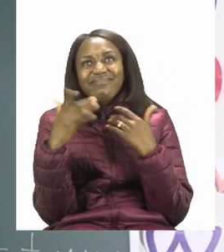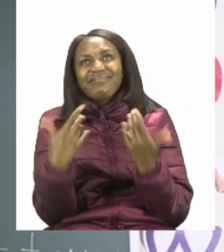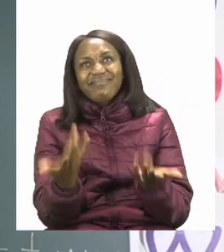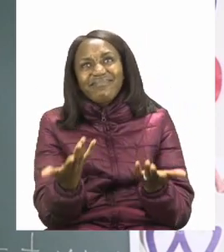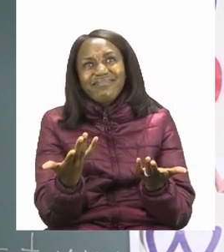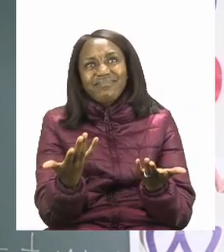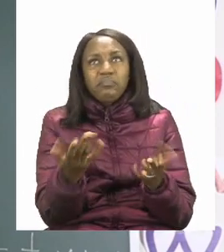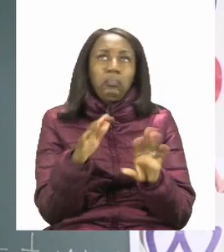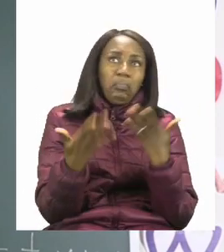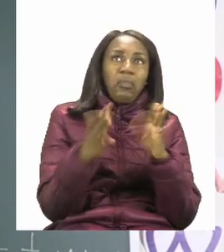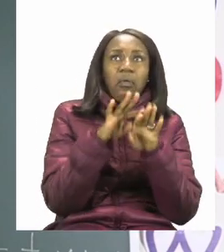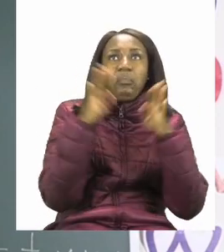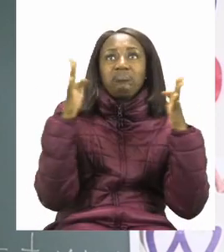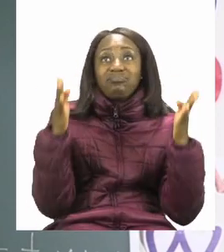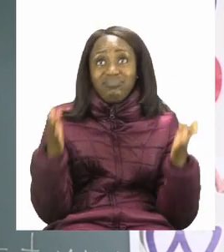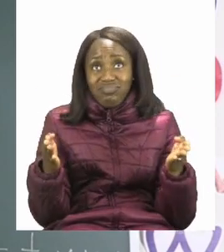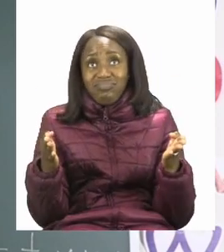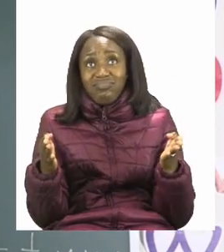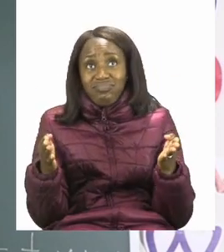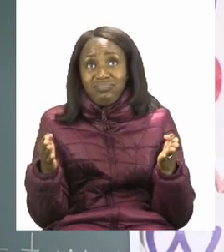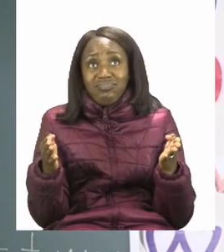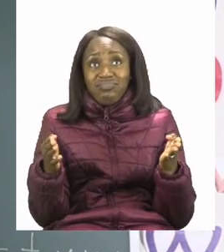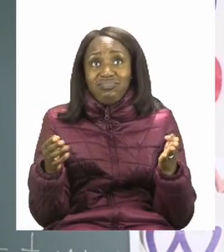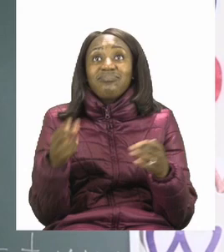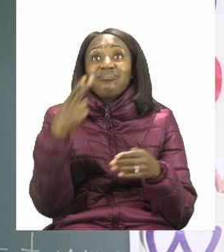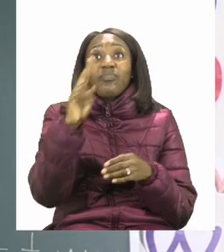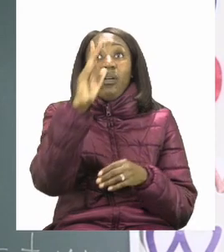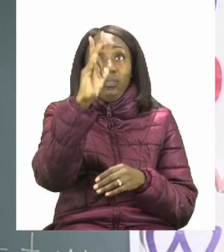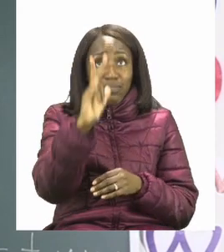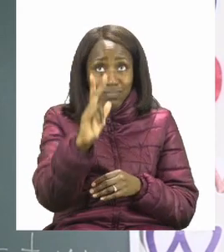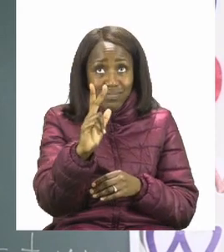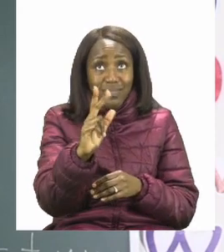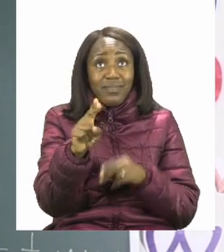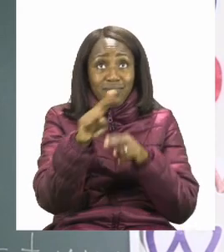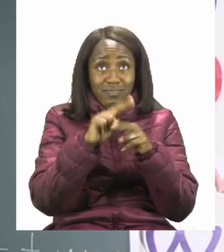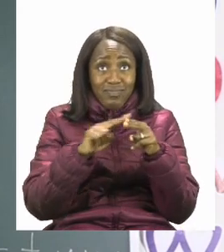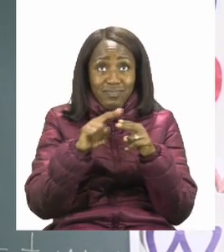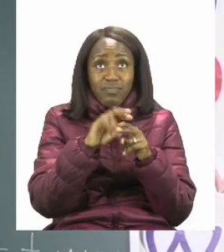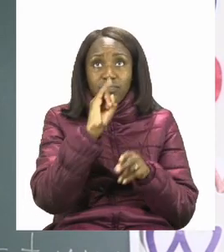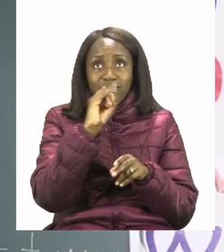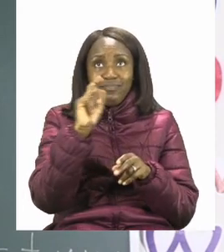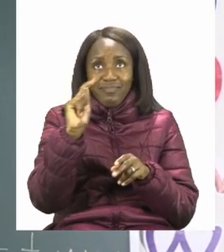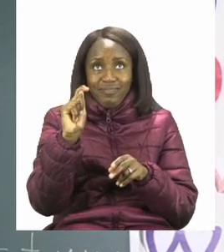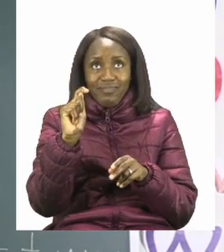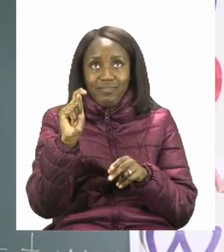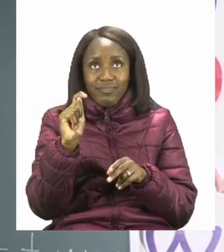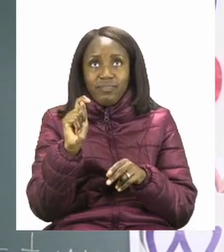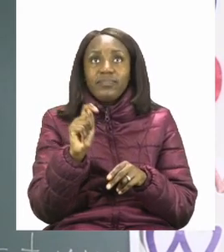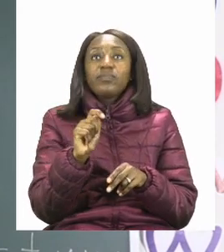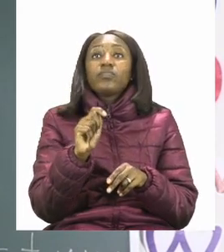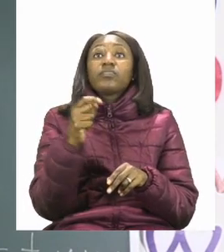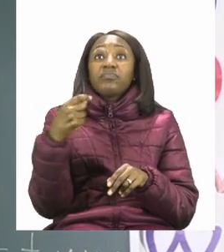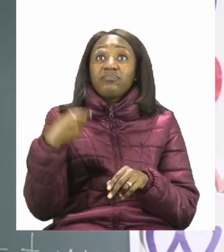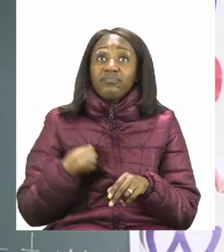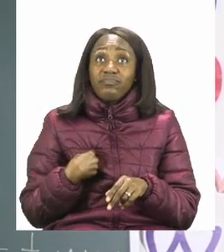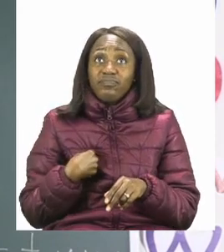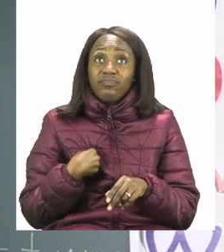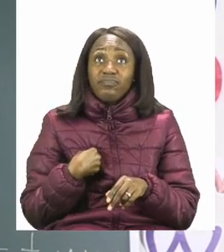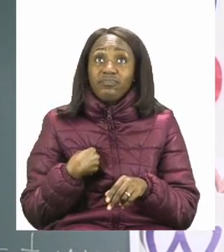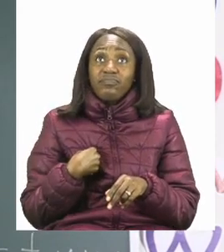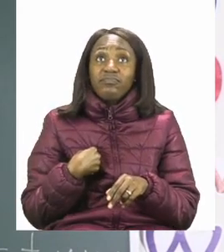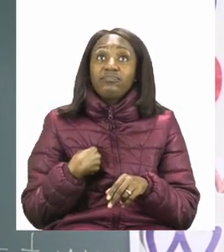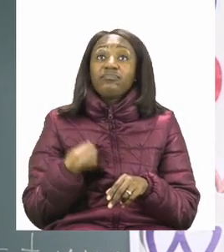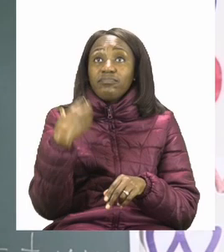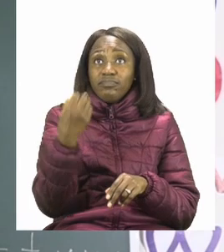the table, something that is not human. So we say, he